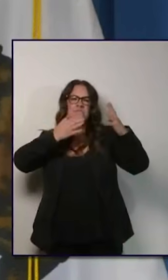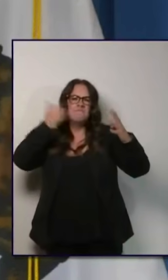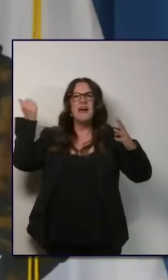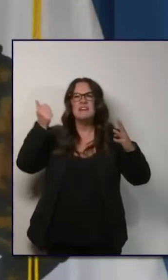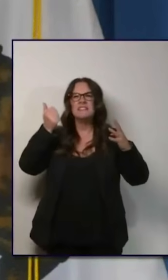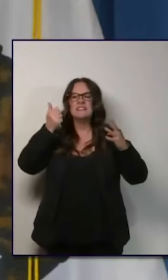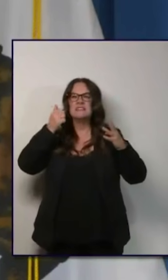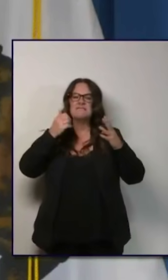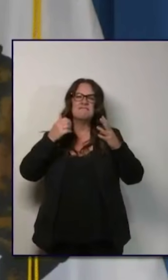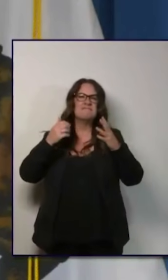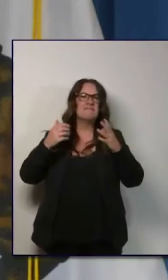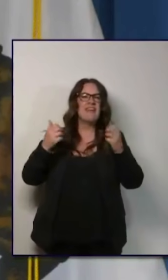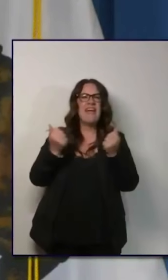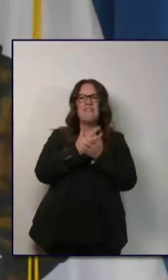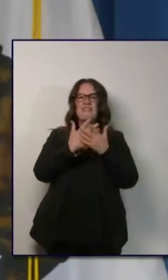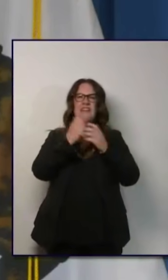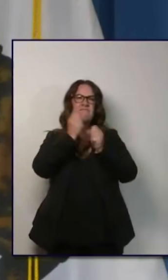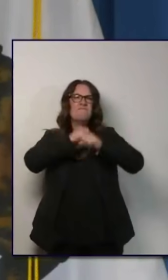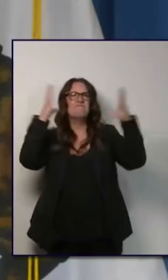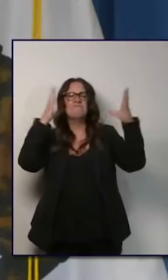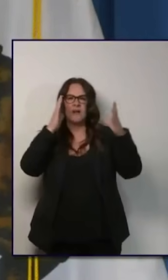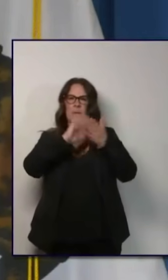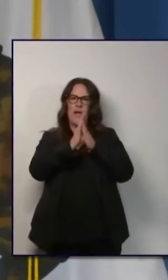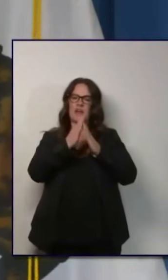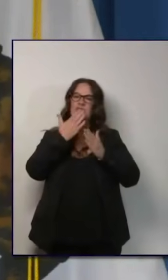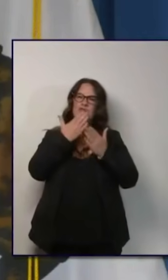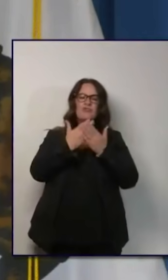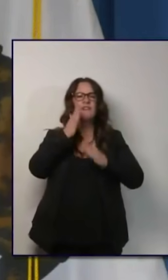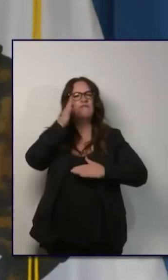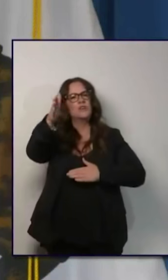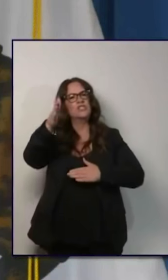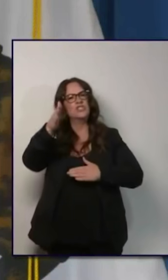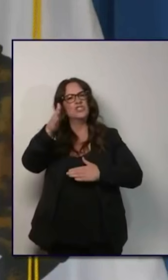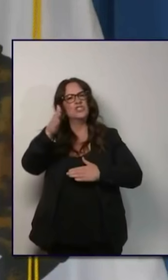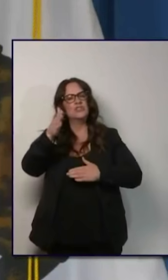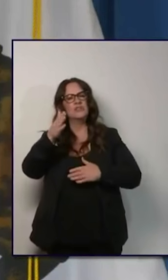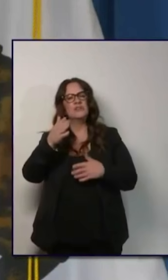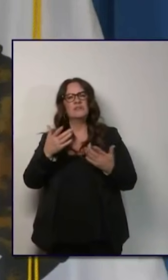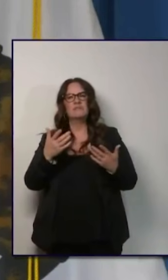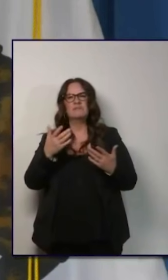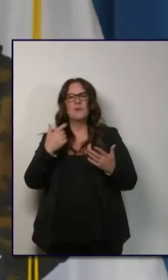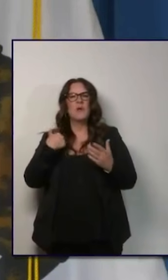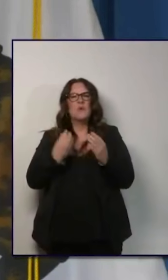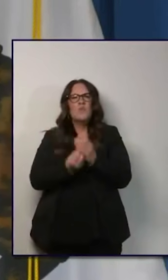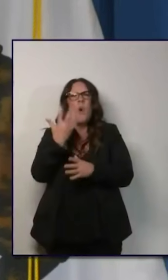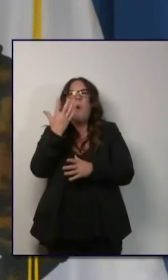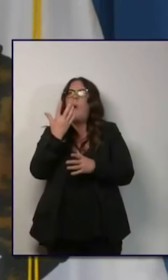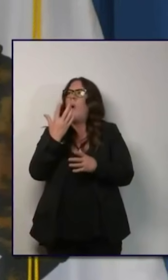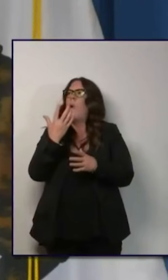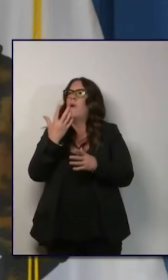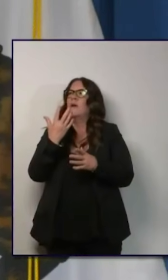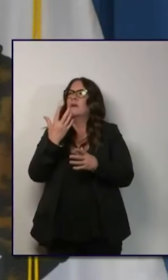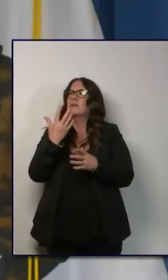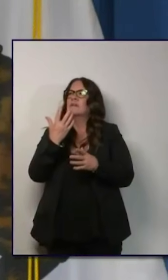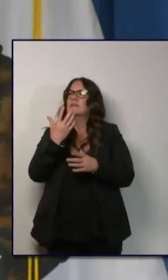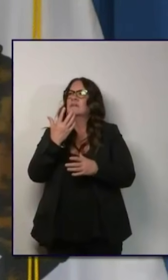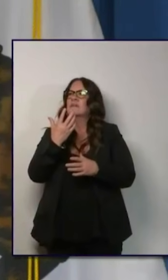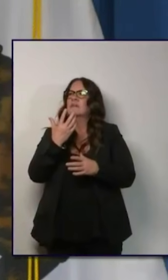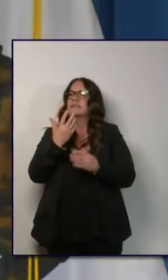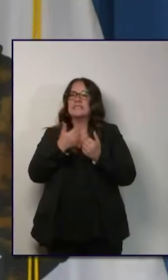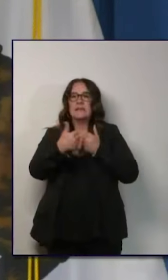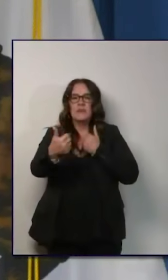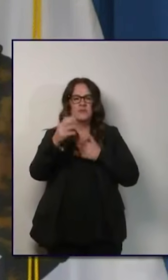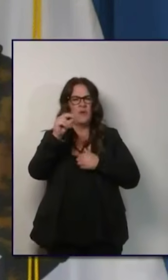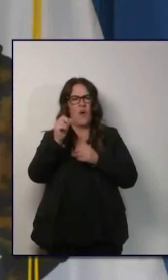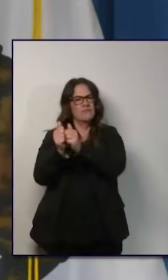future, manifesting a brighter future. One where we're not just growing, but one where we're growing together. And in that spirit